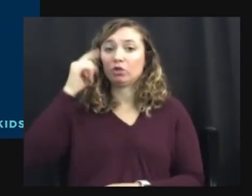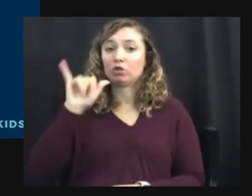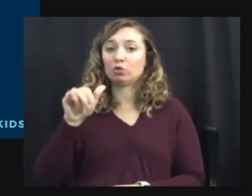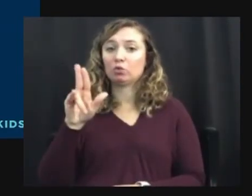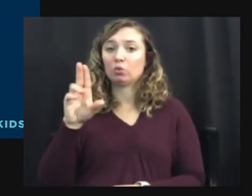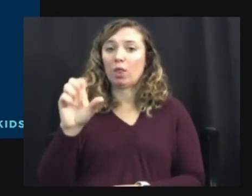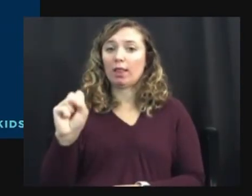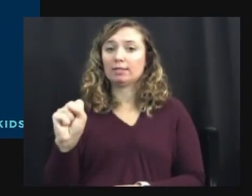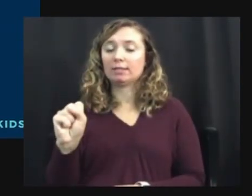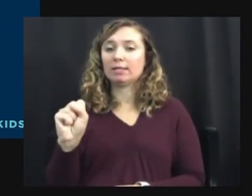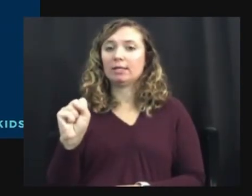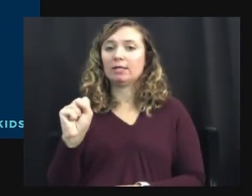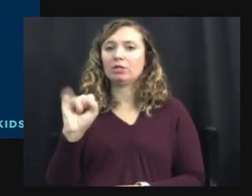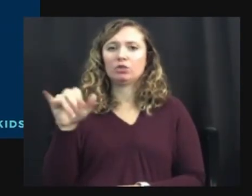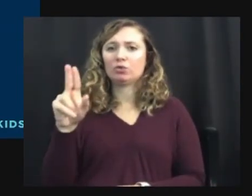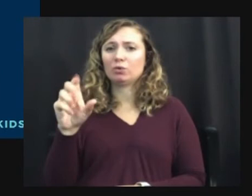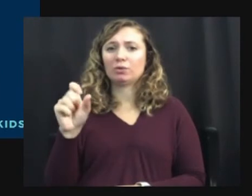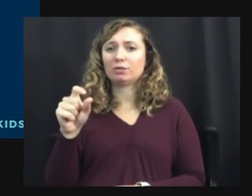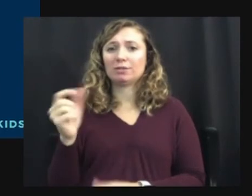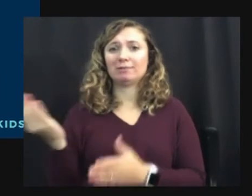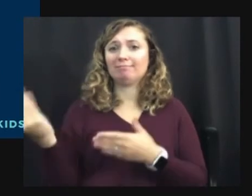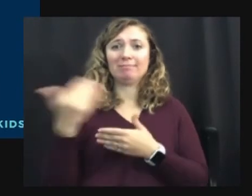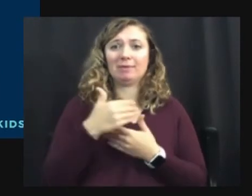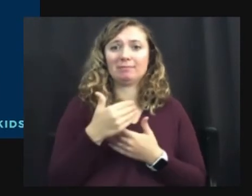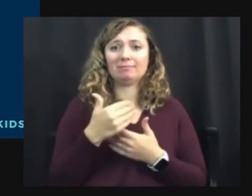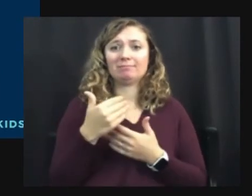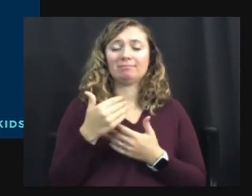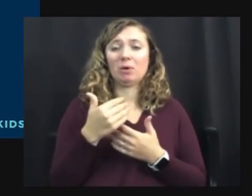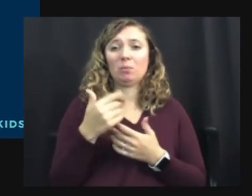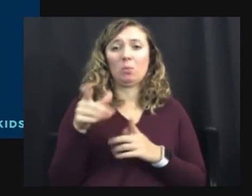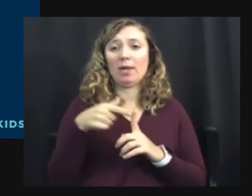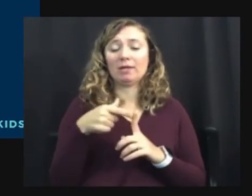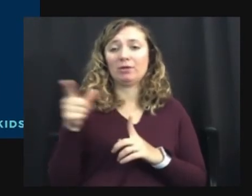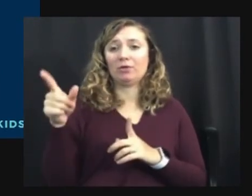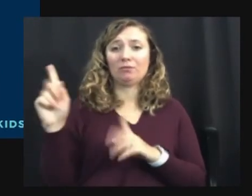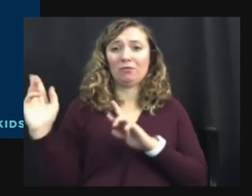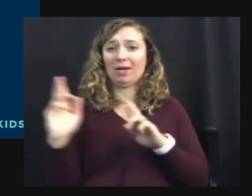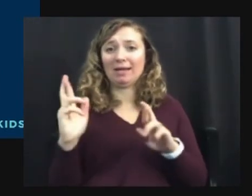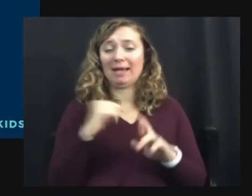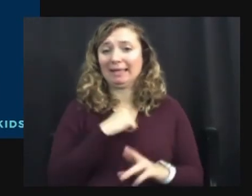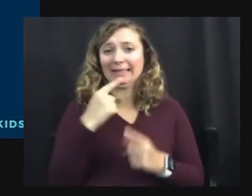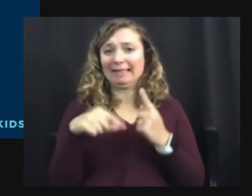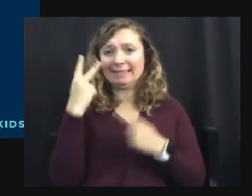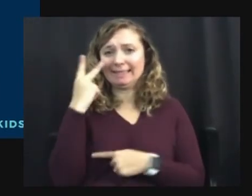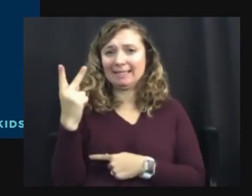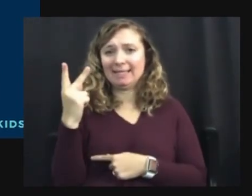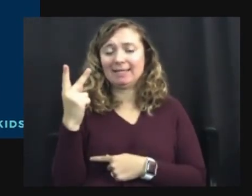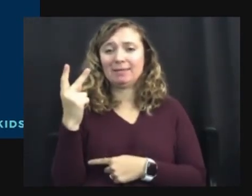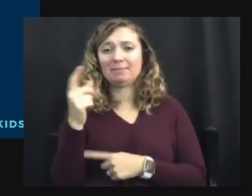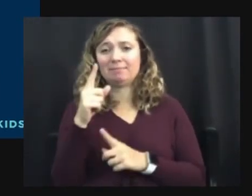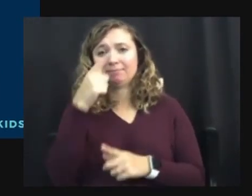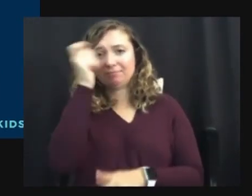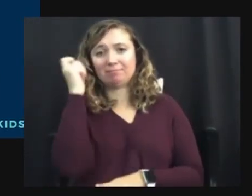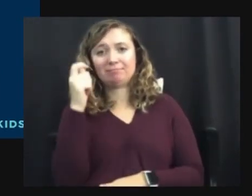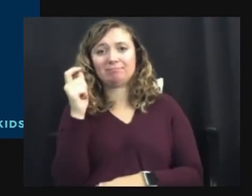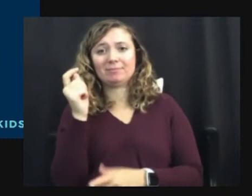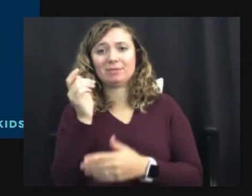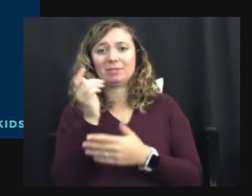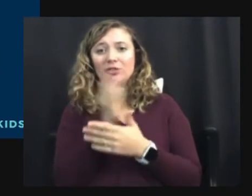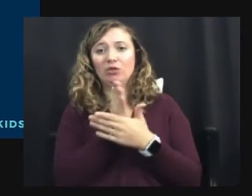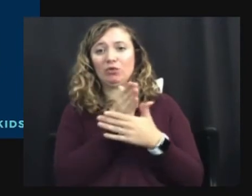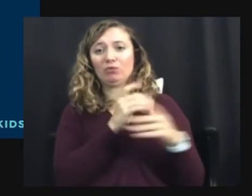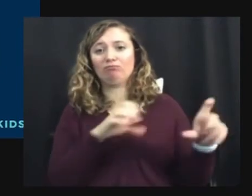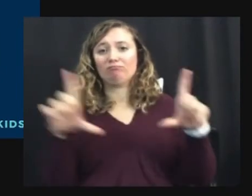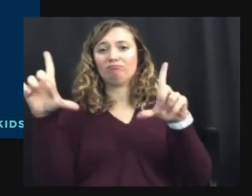Jules, just interrupt me when you get in because I can't see you. Some screen sharing.